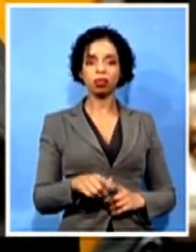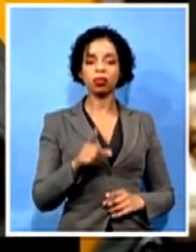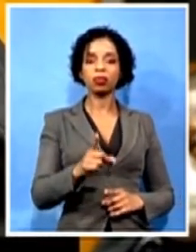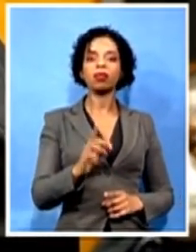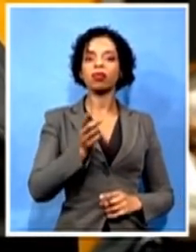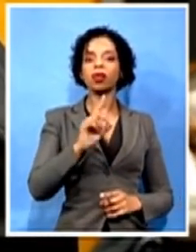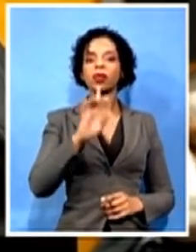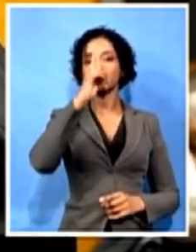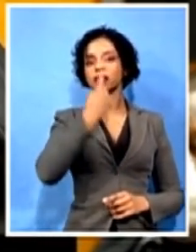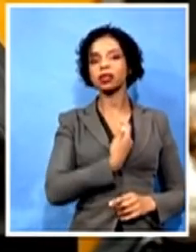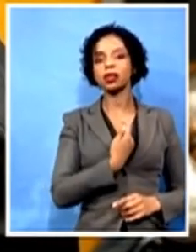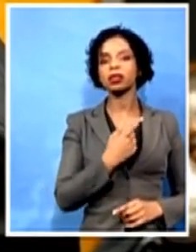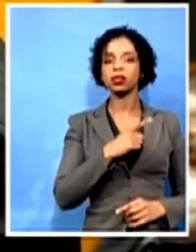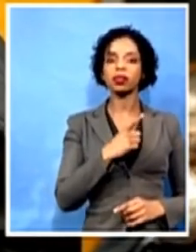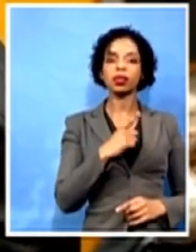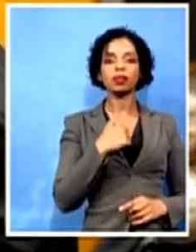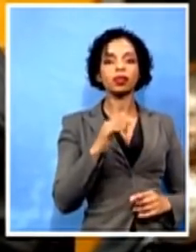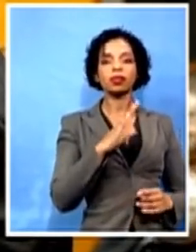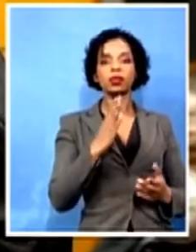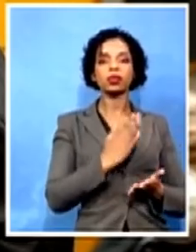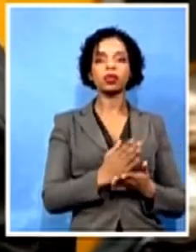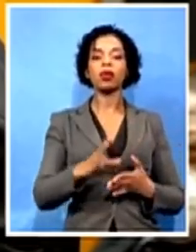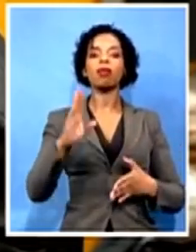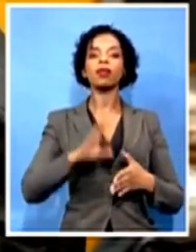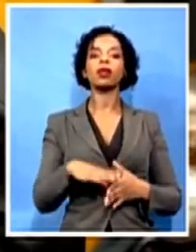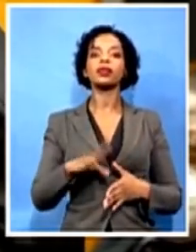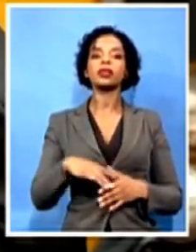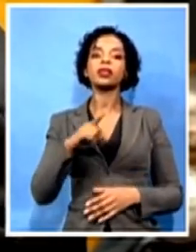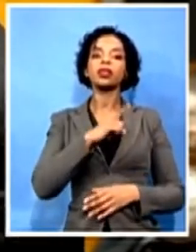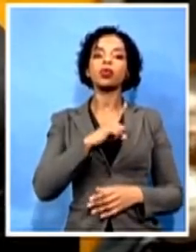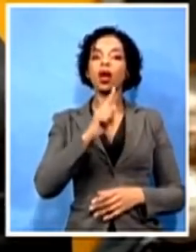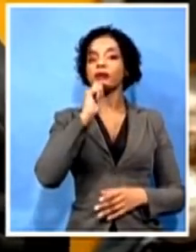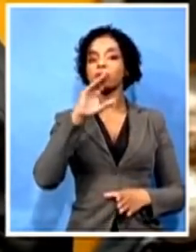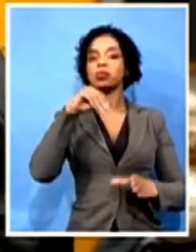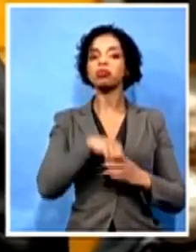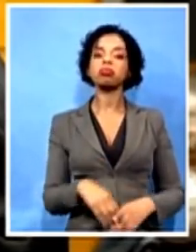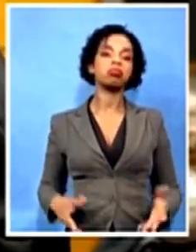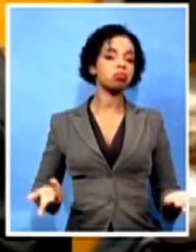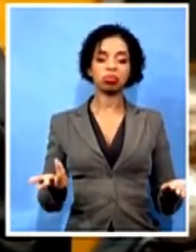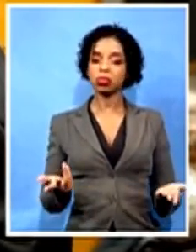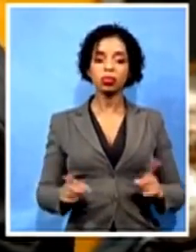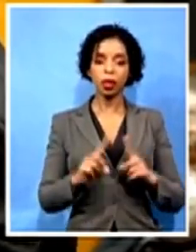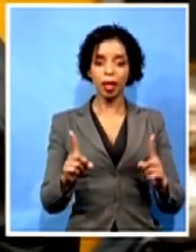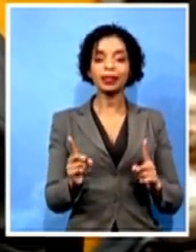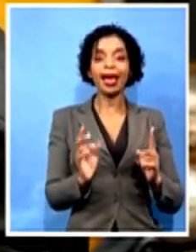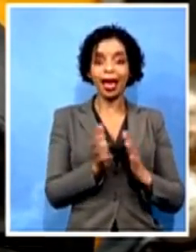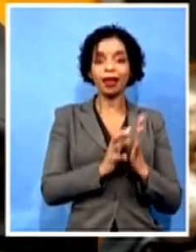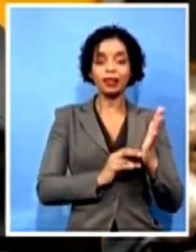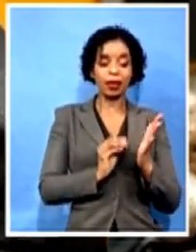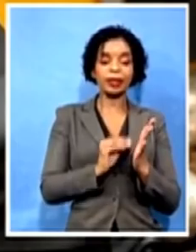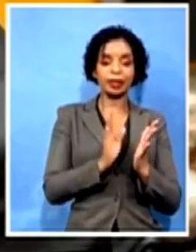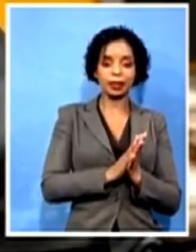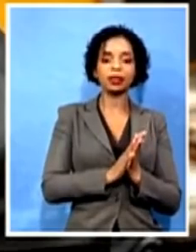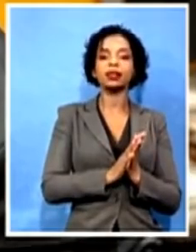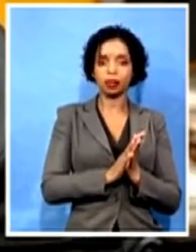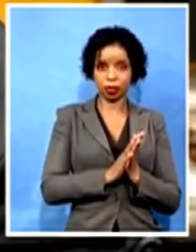was unfortunately left out. It's referred to in the affidavit, but the only thing that's attached is a copy of the passport.